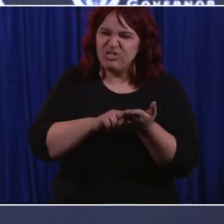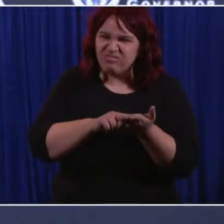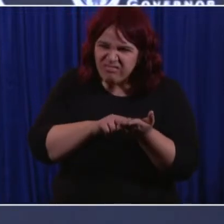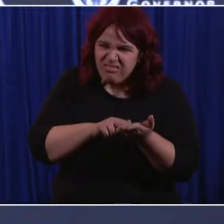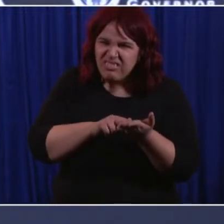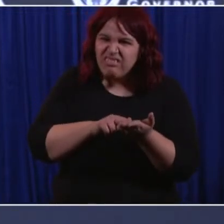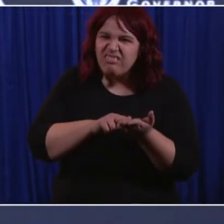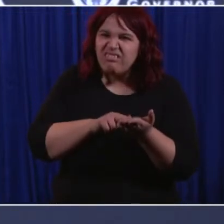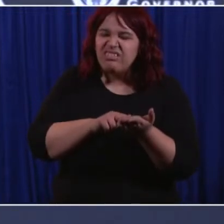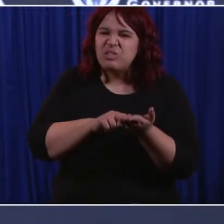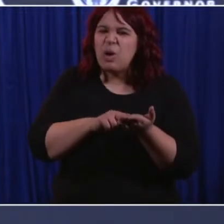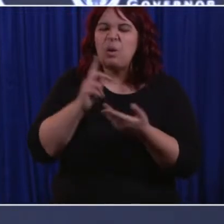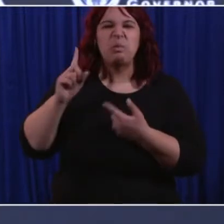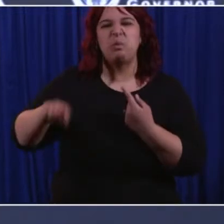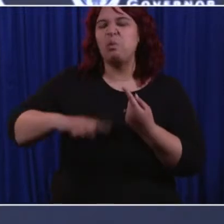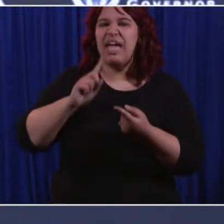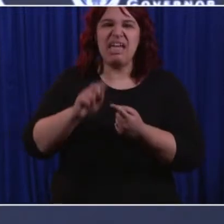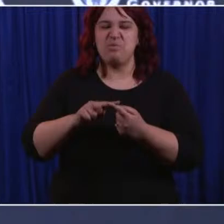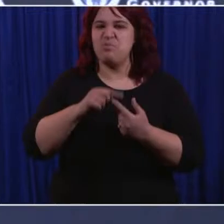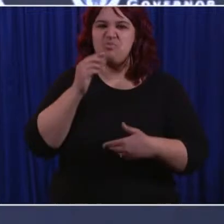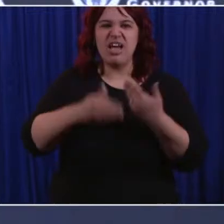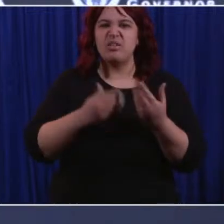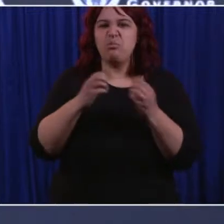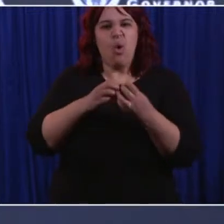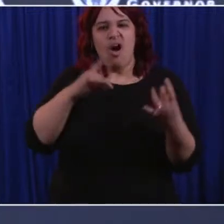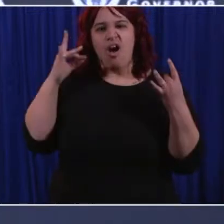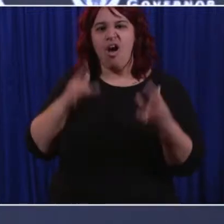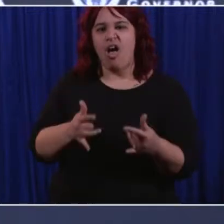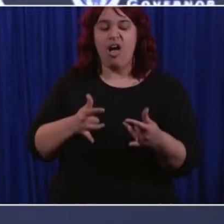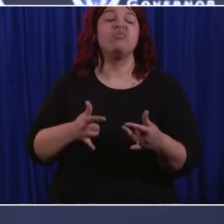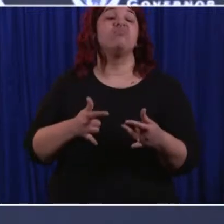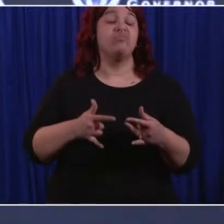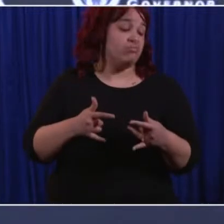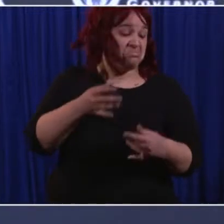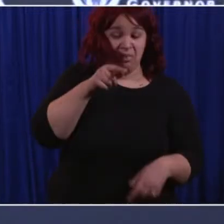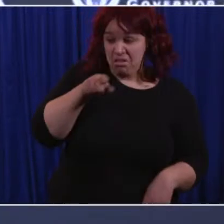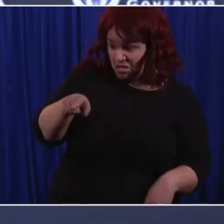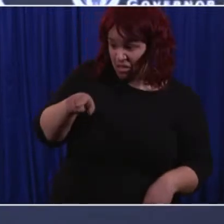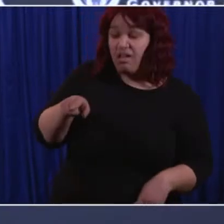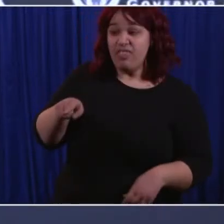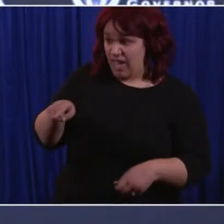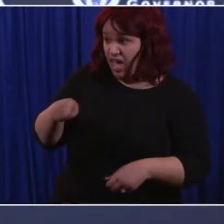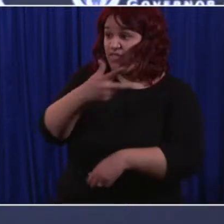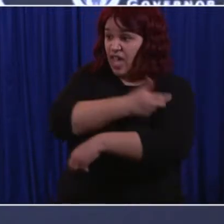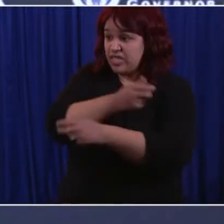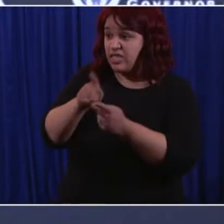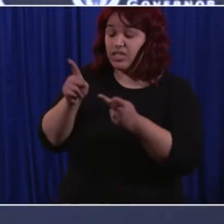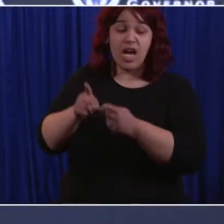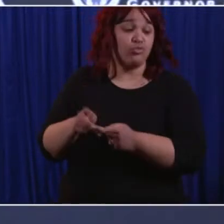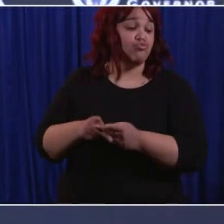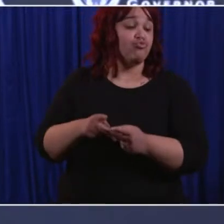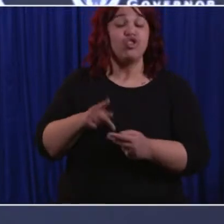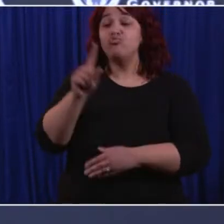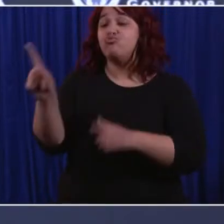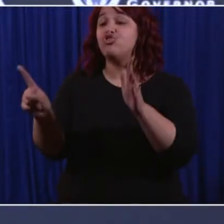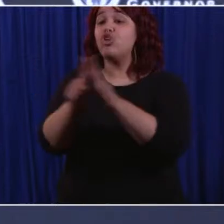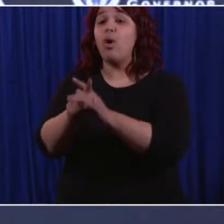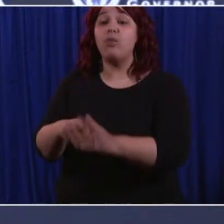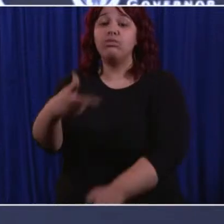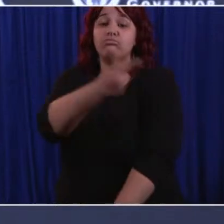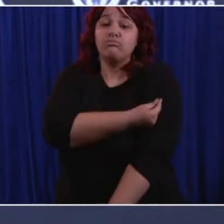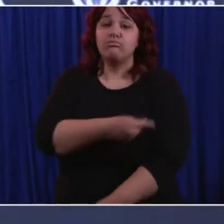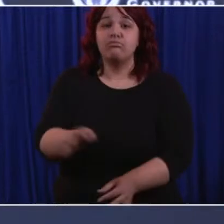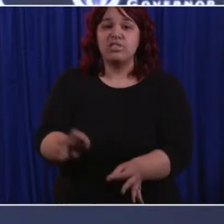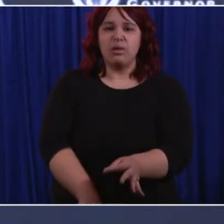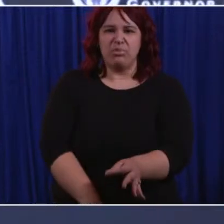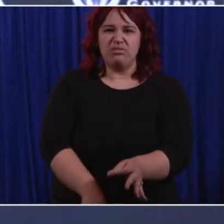just walk down the street if they live right near the Cintas Center or drive here and stand in line to get their shot? Excellent question.